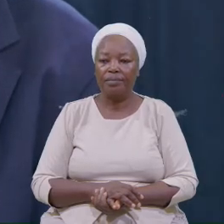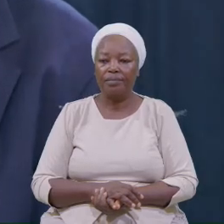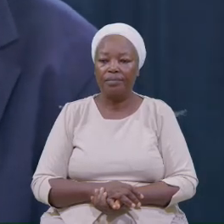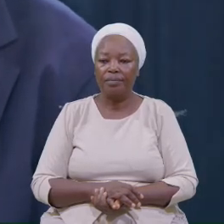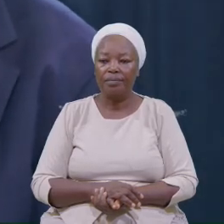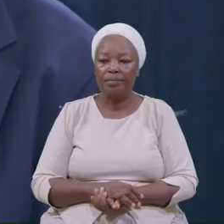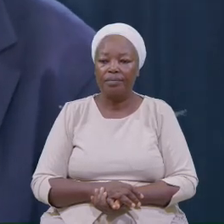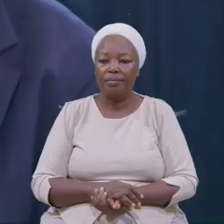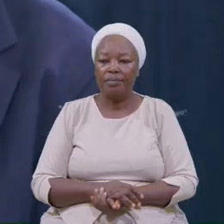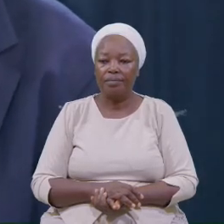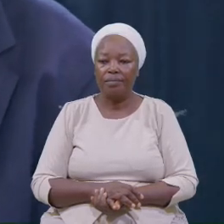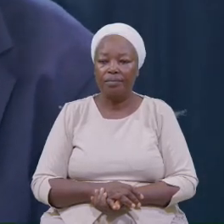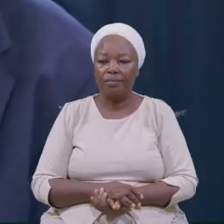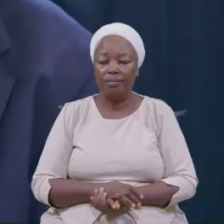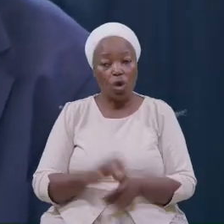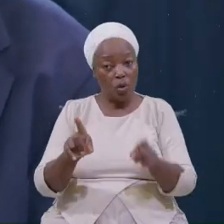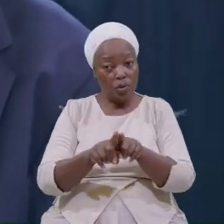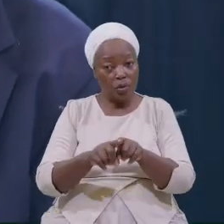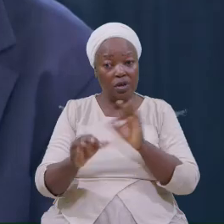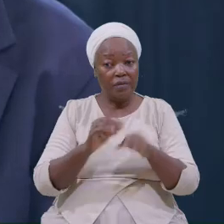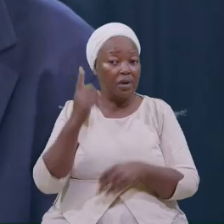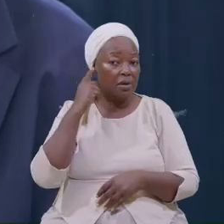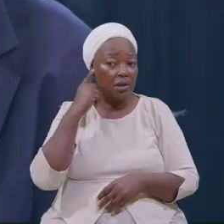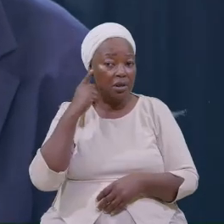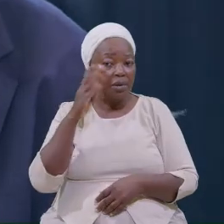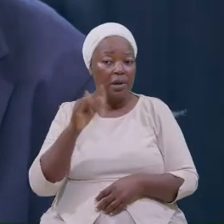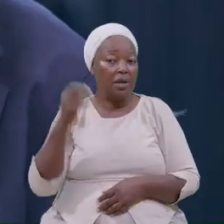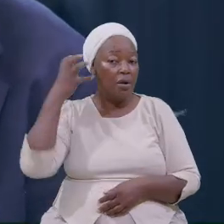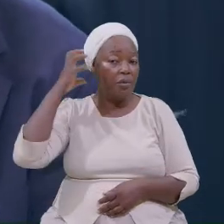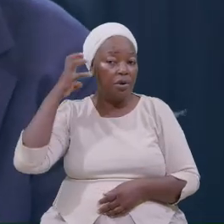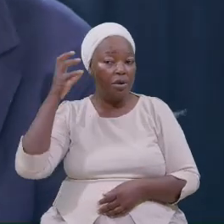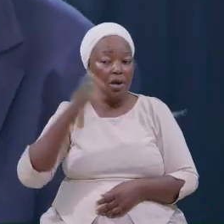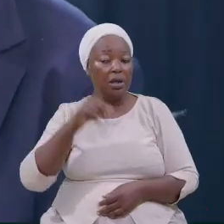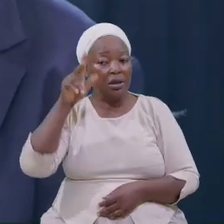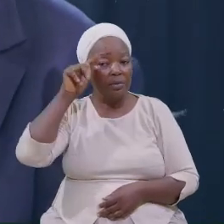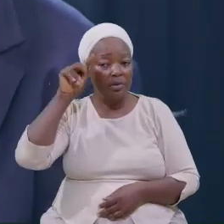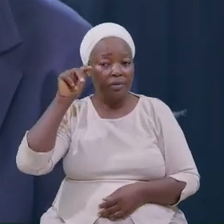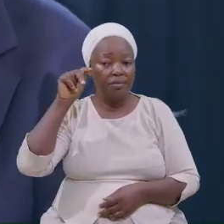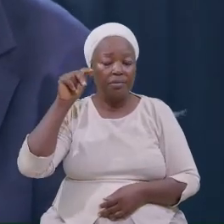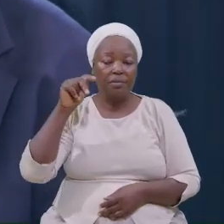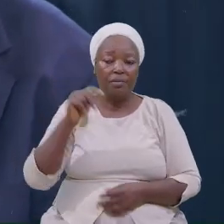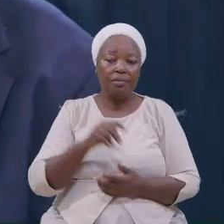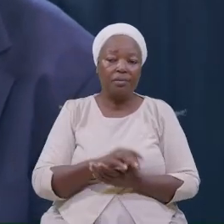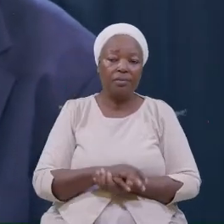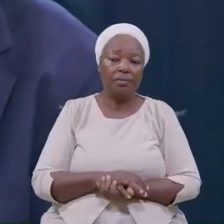with. Also, if you are listening via the radio and television, and